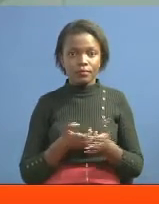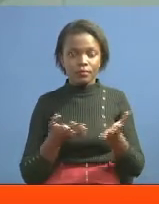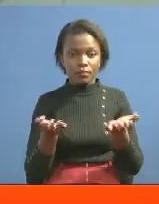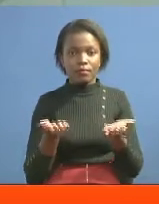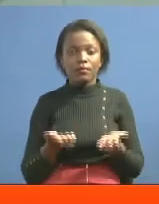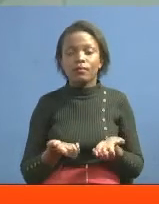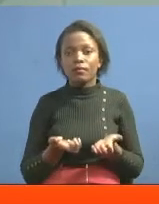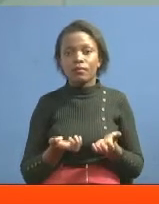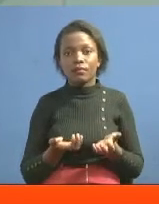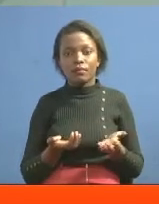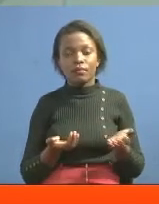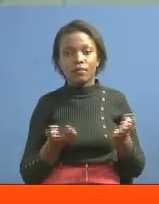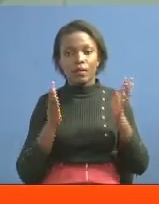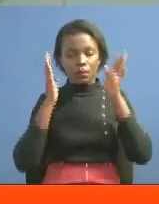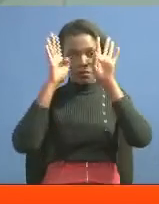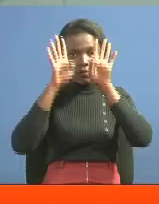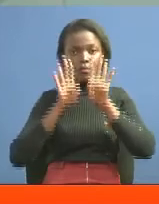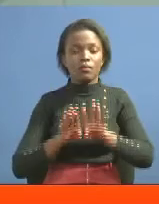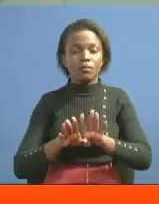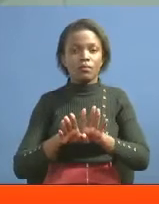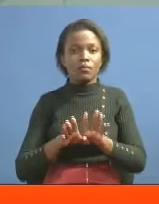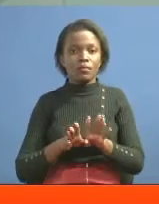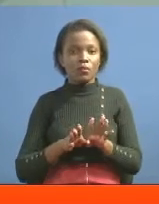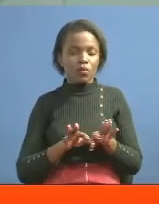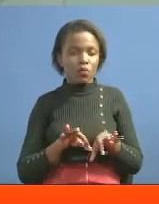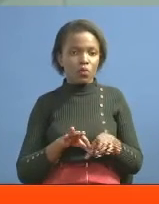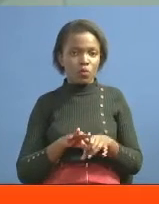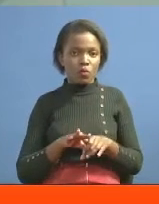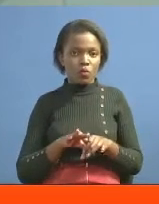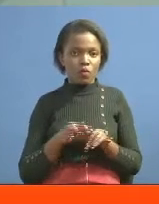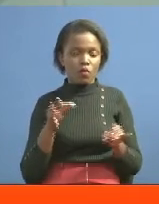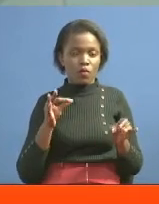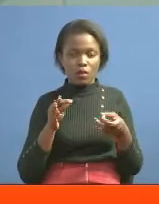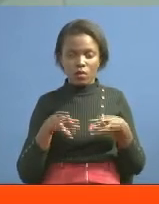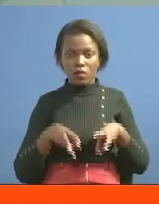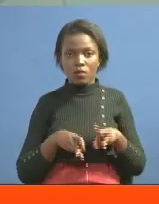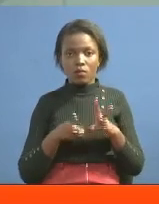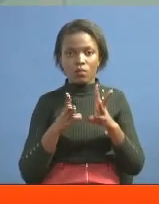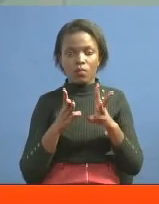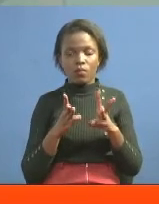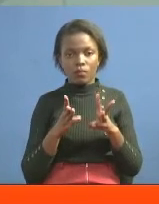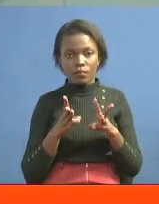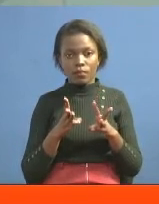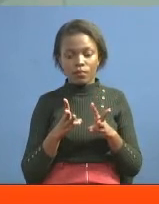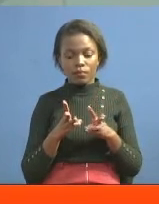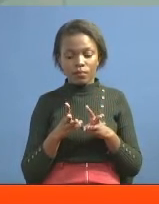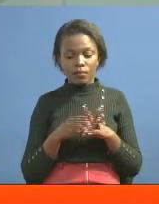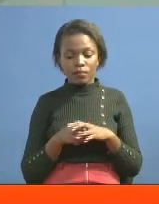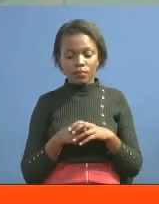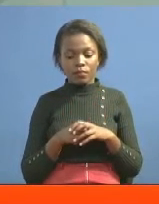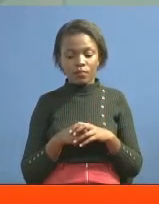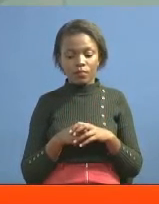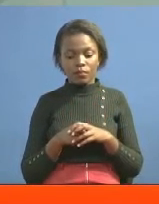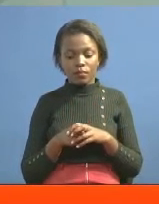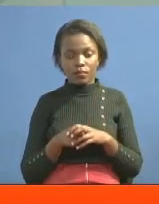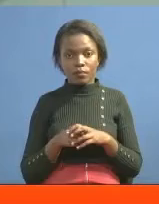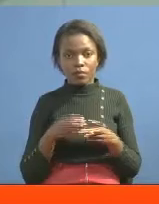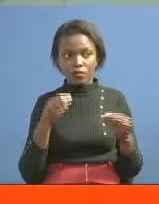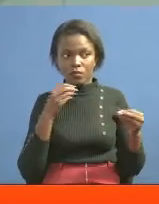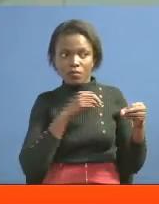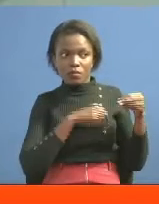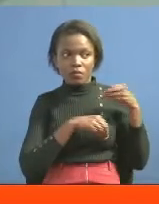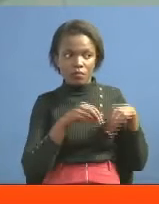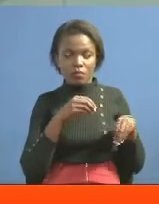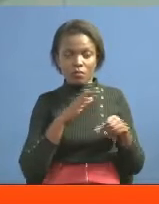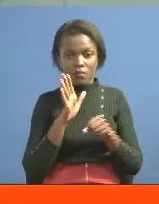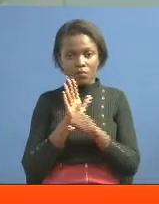And most importantly, it must find a way to seal the holes, that are corruption. A